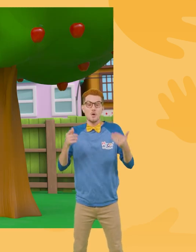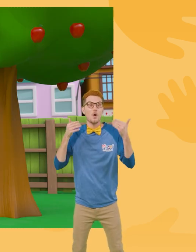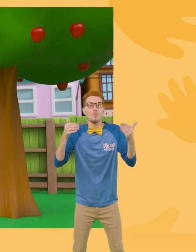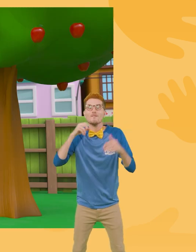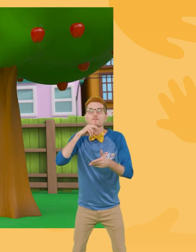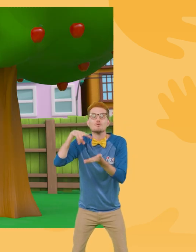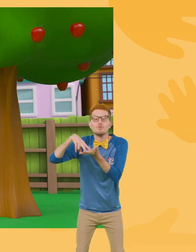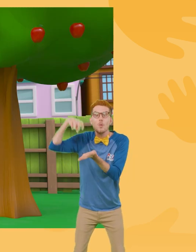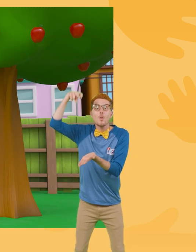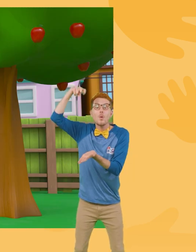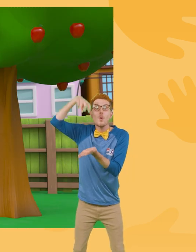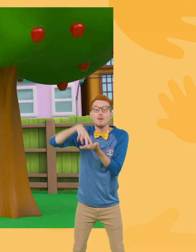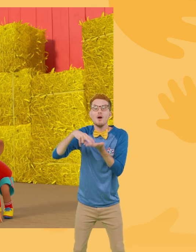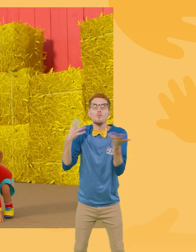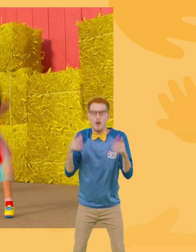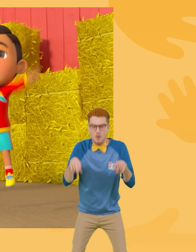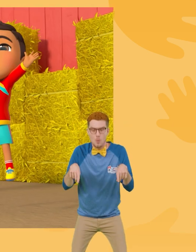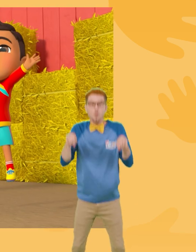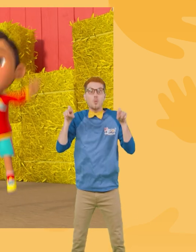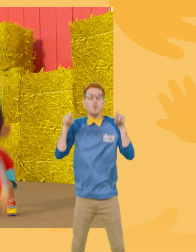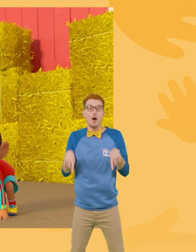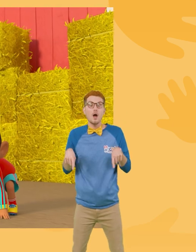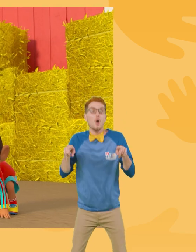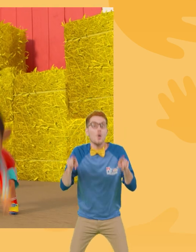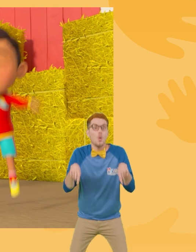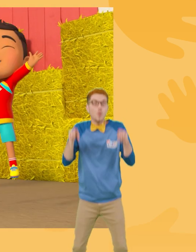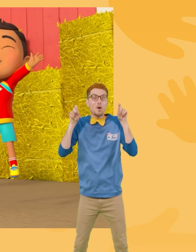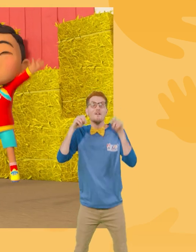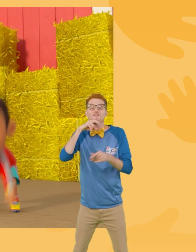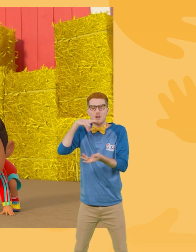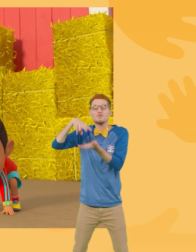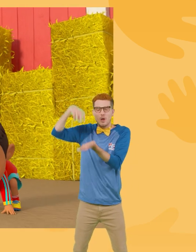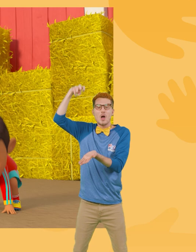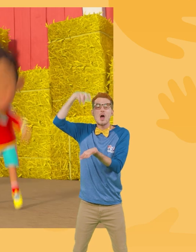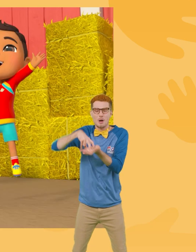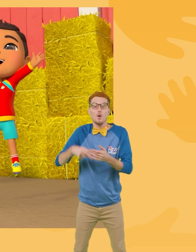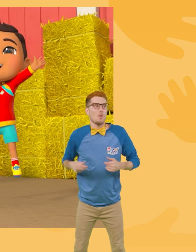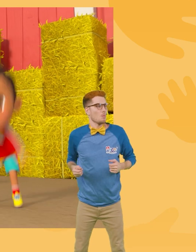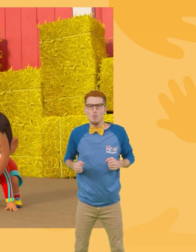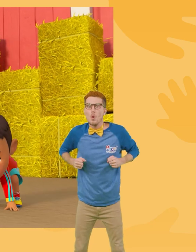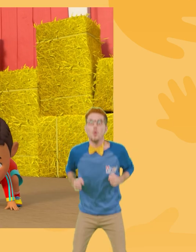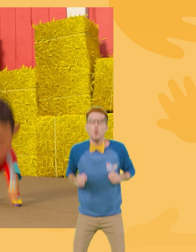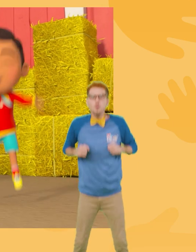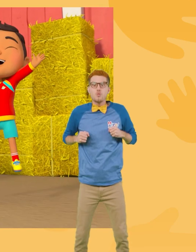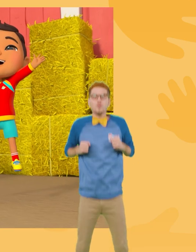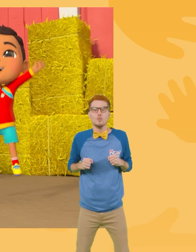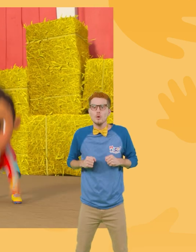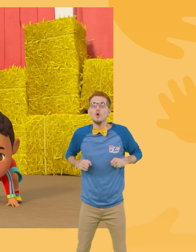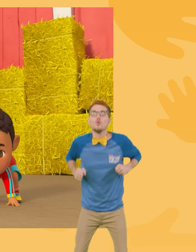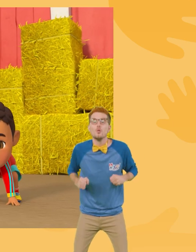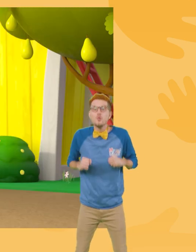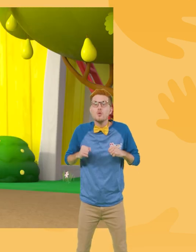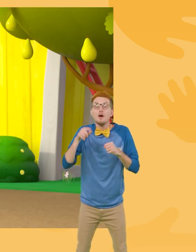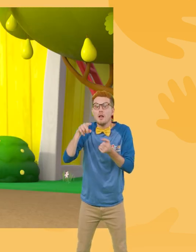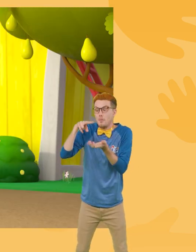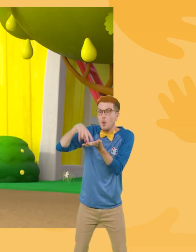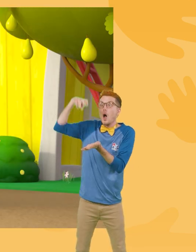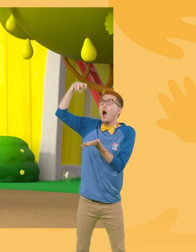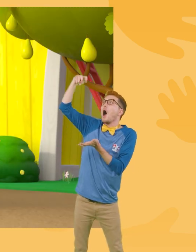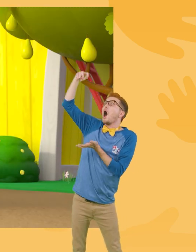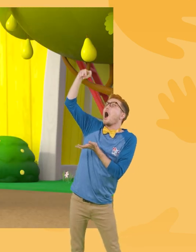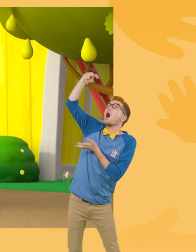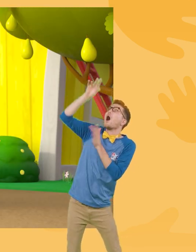Do a frog leap with our bouncy legs. Frog leap, frog leap. You can leap